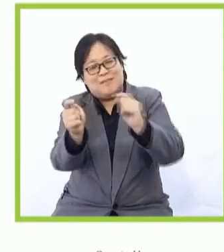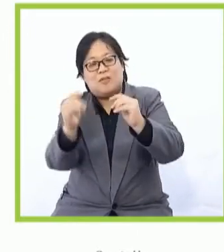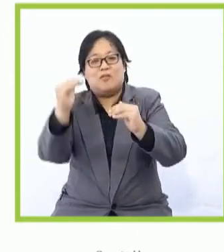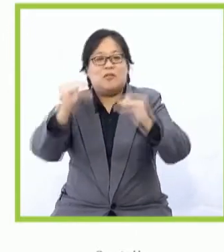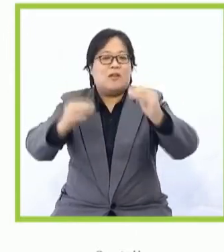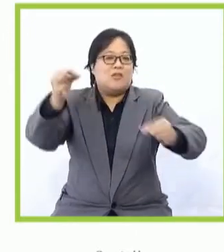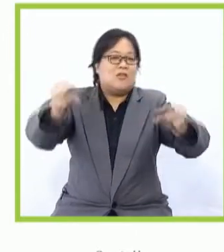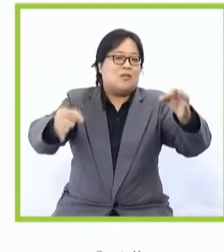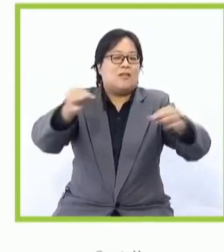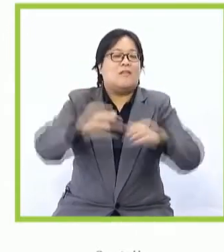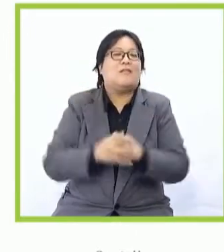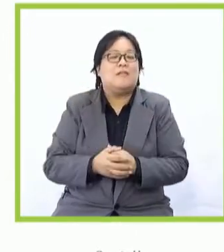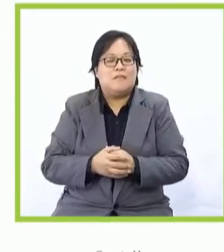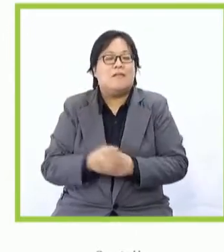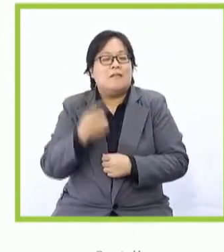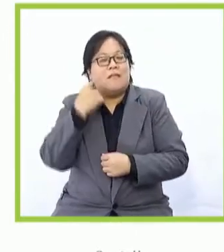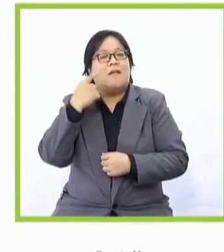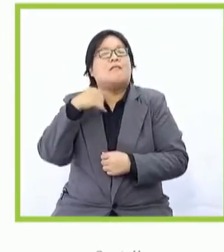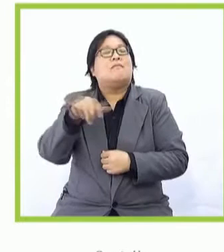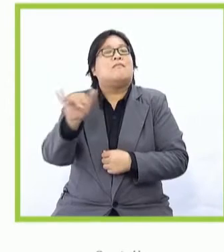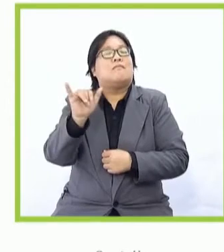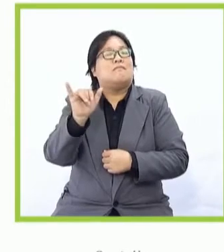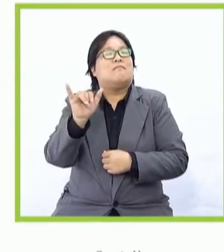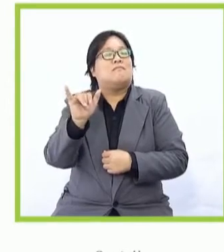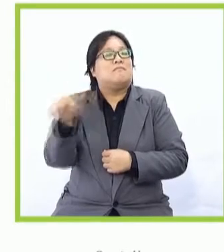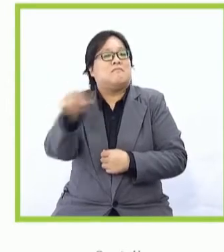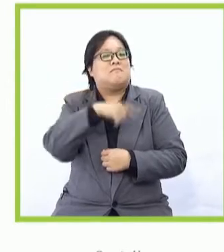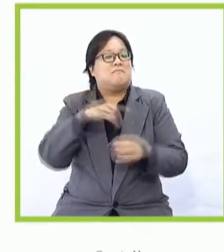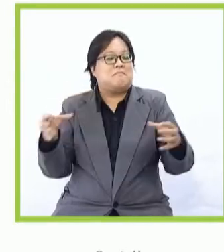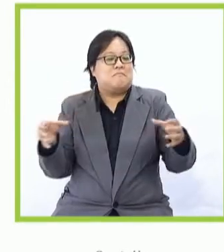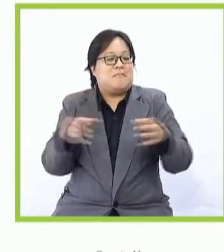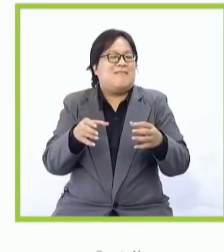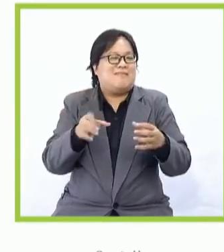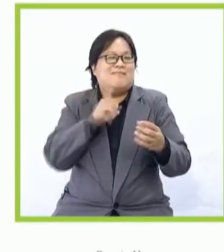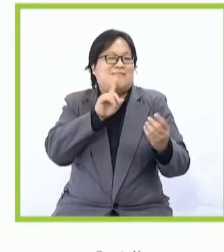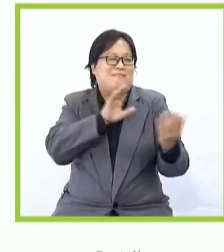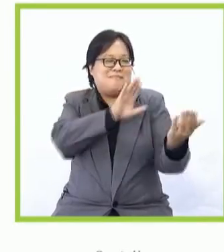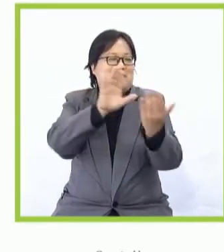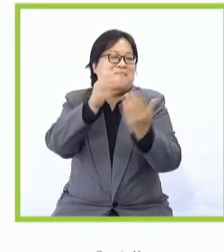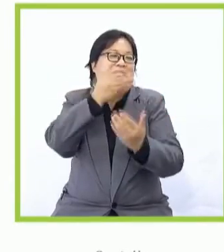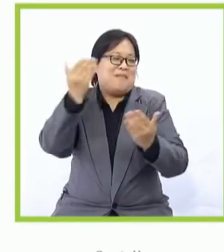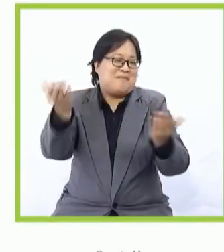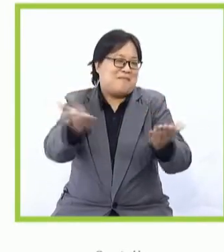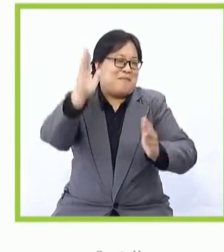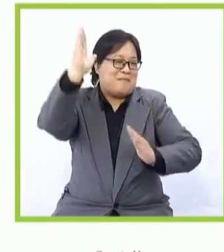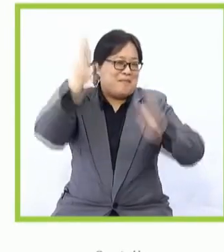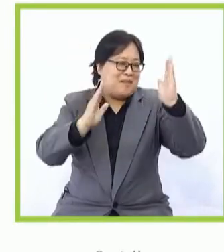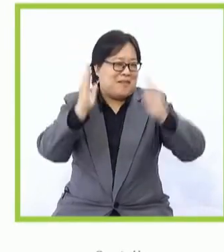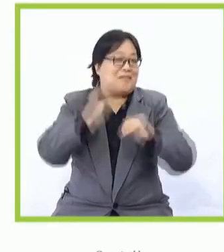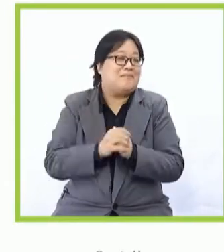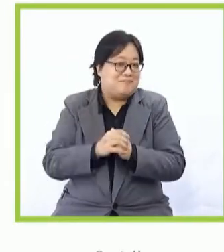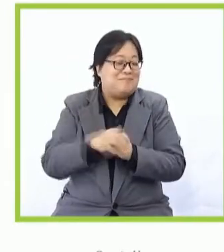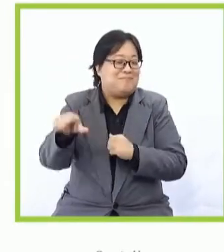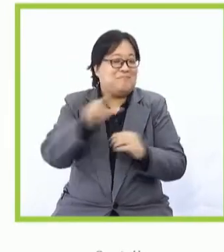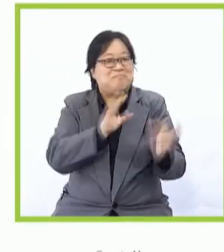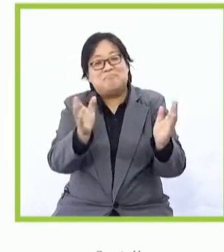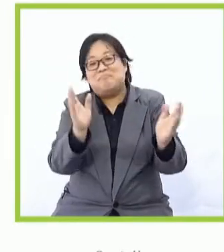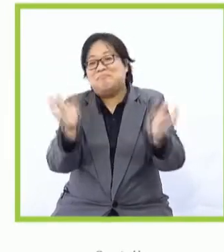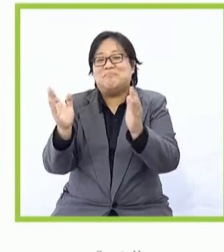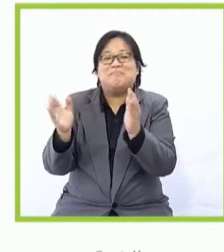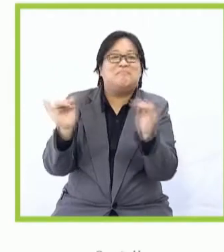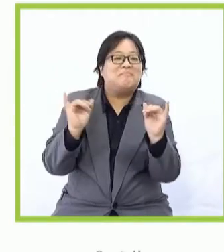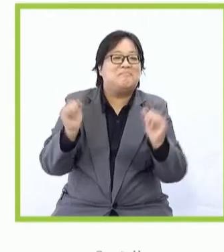look forward also to a time when we can be together face to face in Malaysia for conversations like